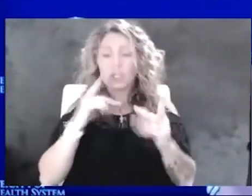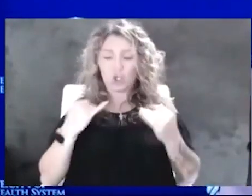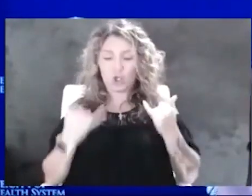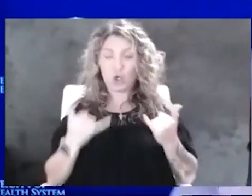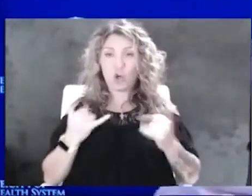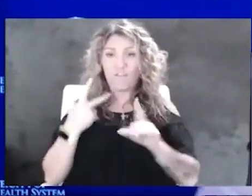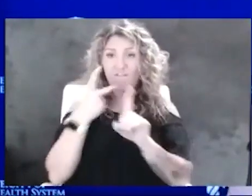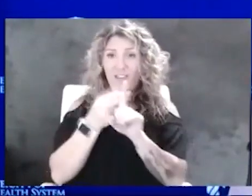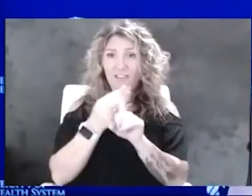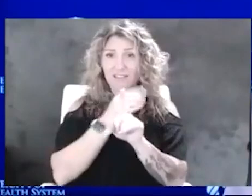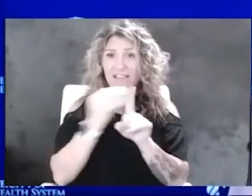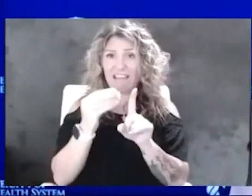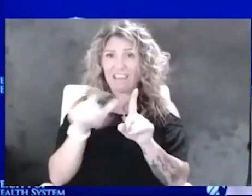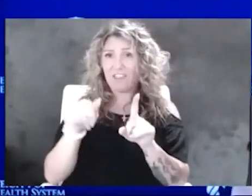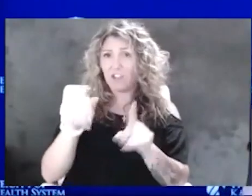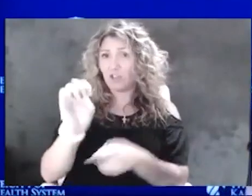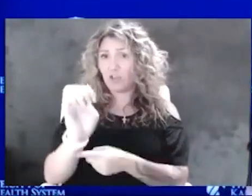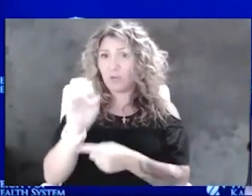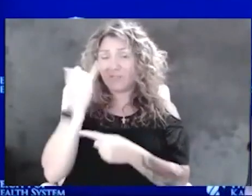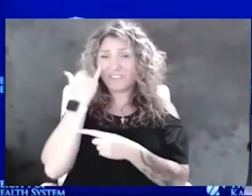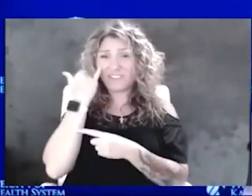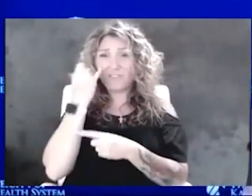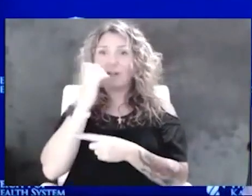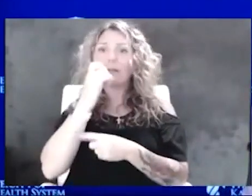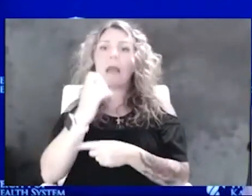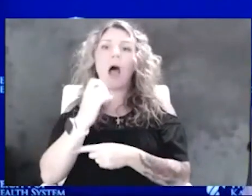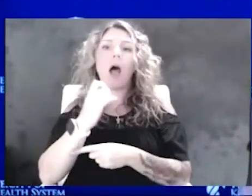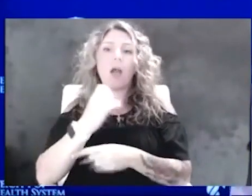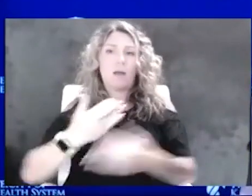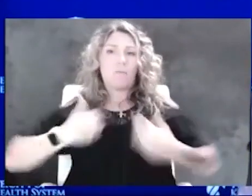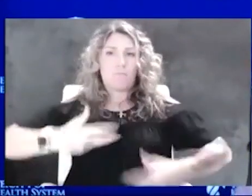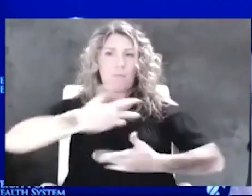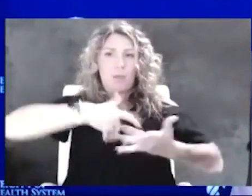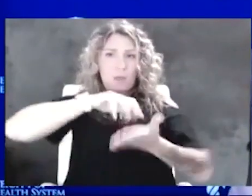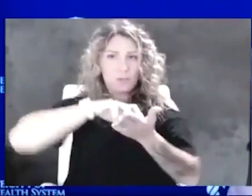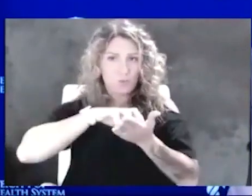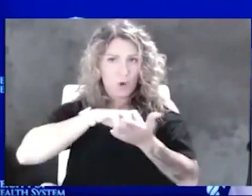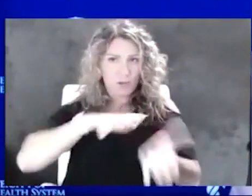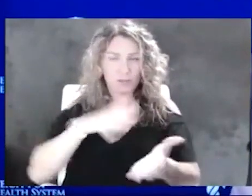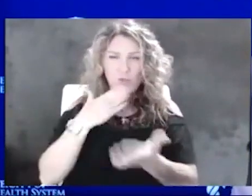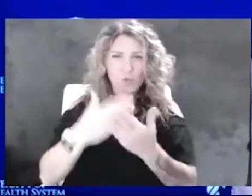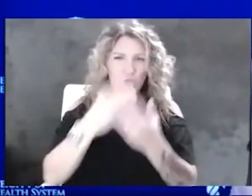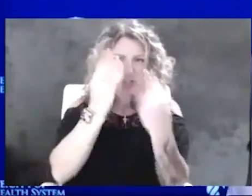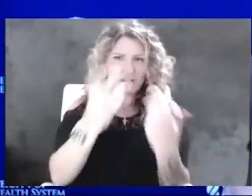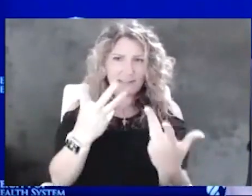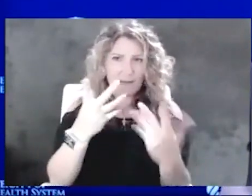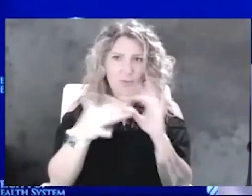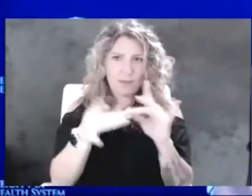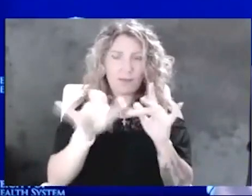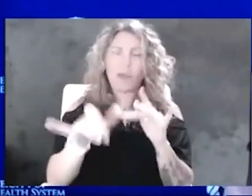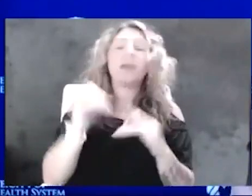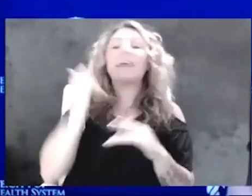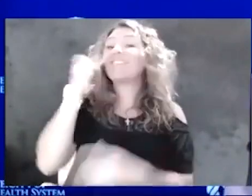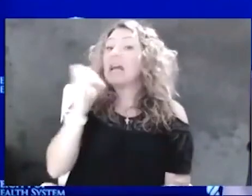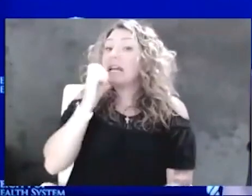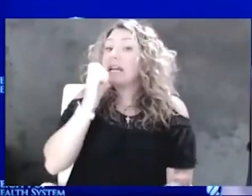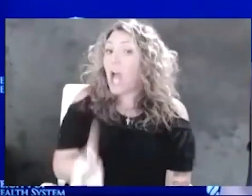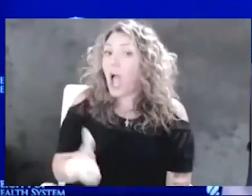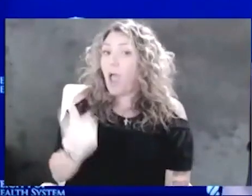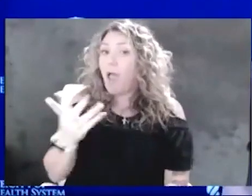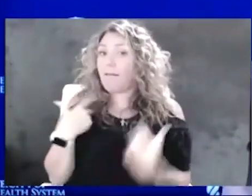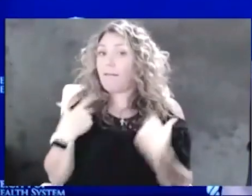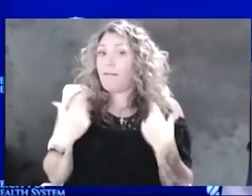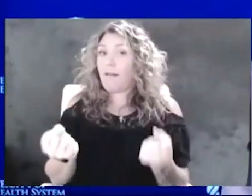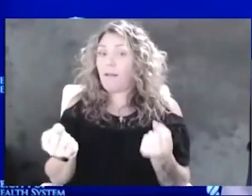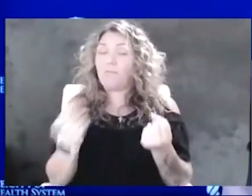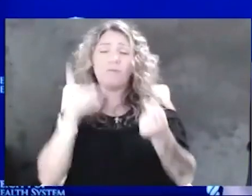dosing, if you are not immunosuppressed, I think we have good data on the immunosuppressed. If you are not immunosuppressed, you still have excellent protection